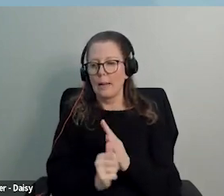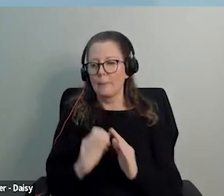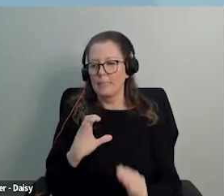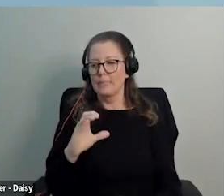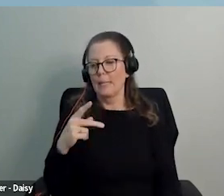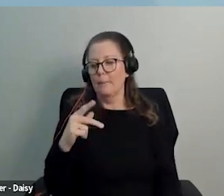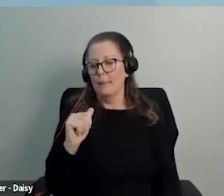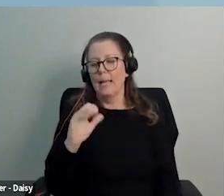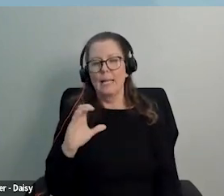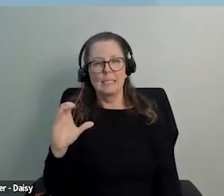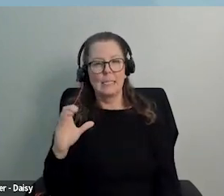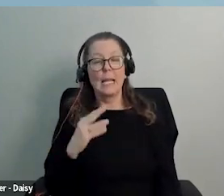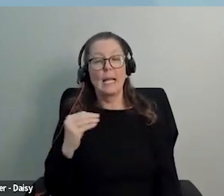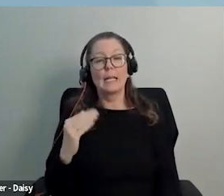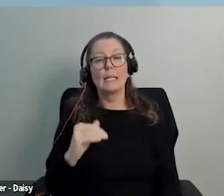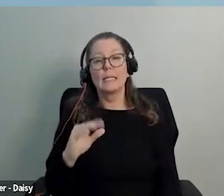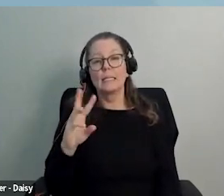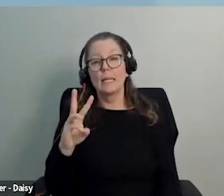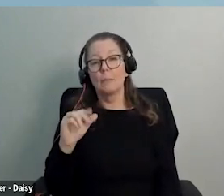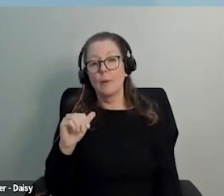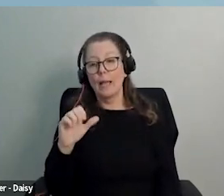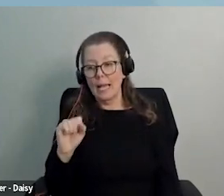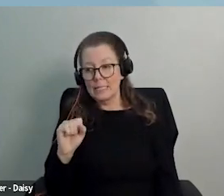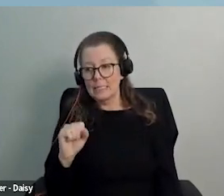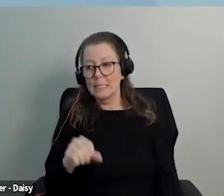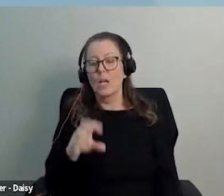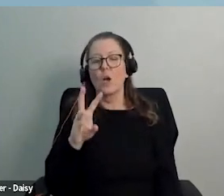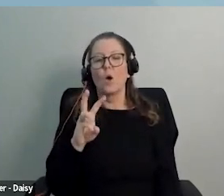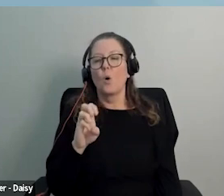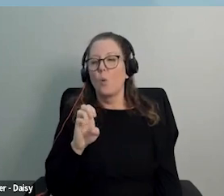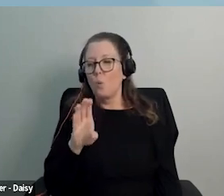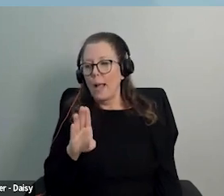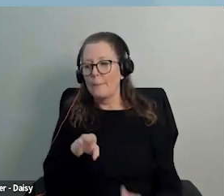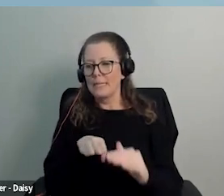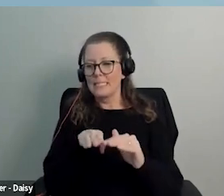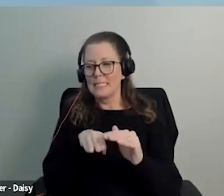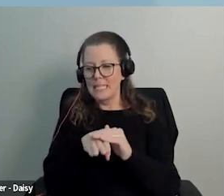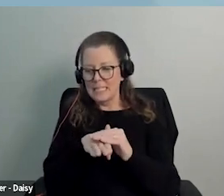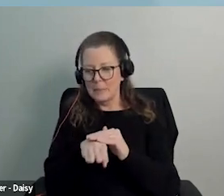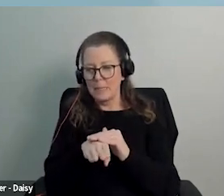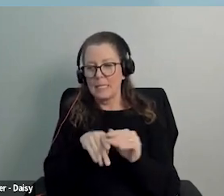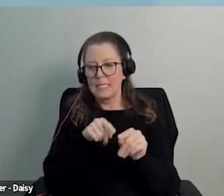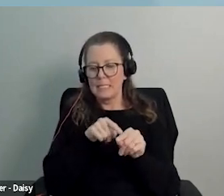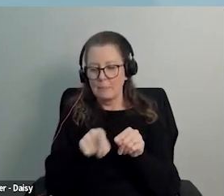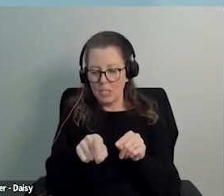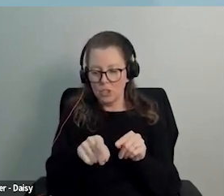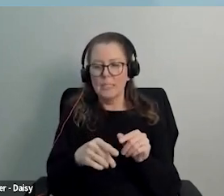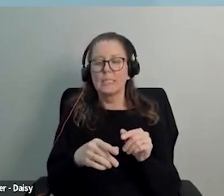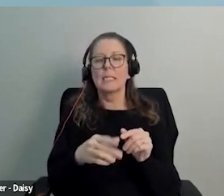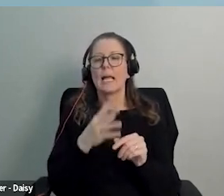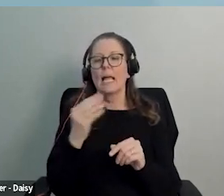the WAS certification, WAS, which is the Web Accessibility Specialist, and also